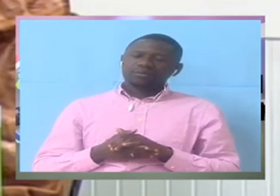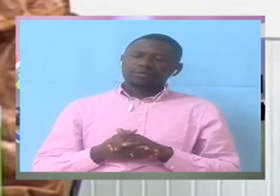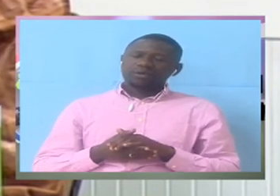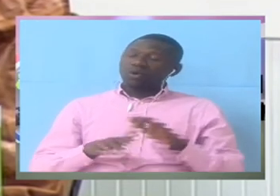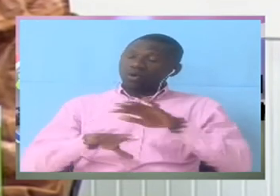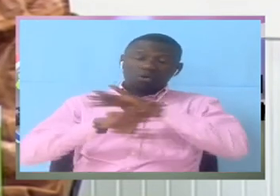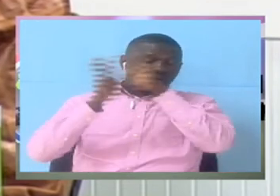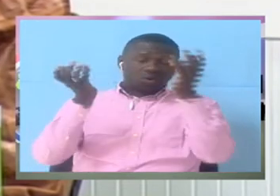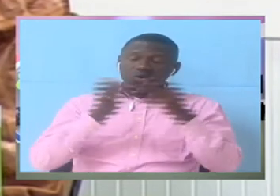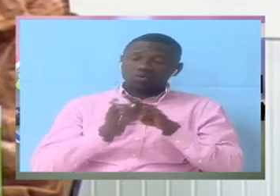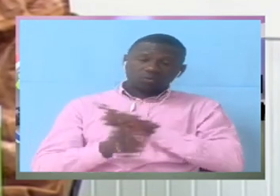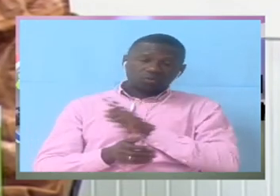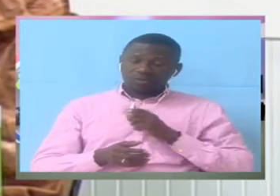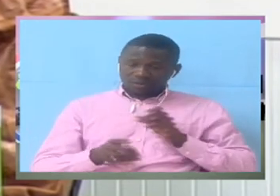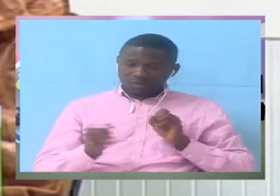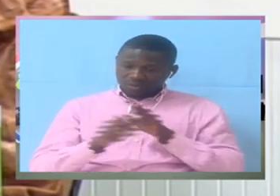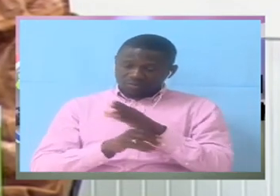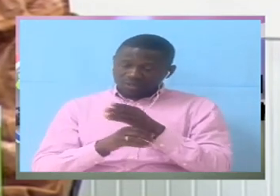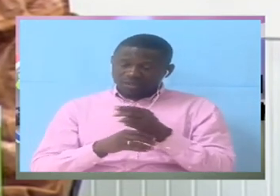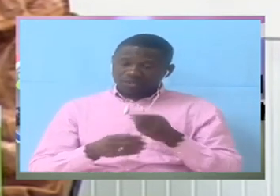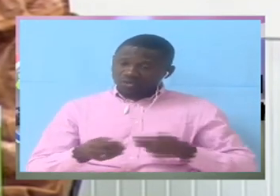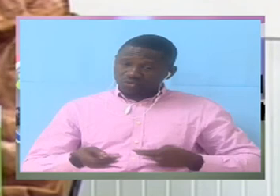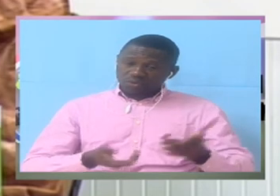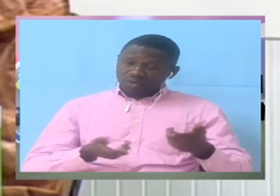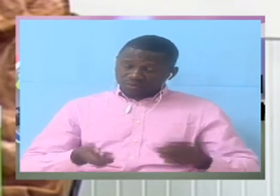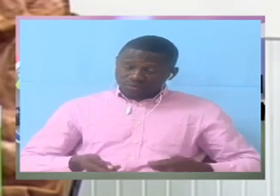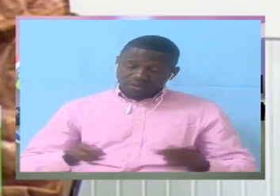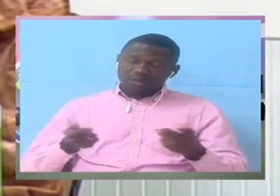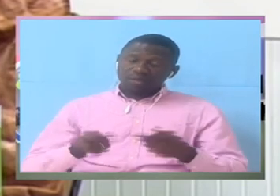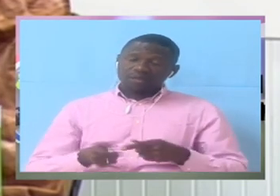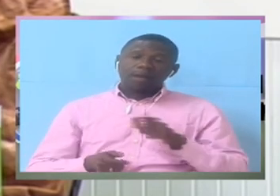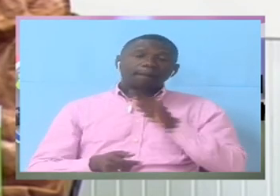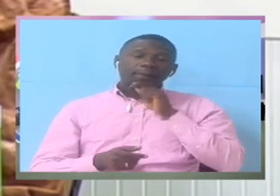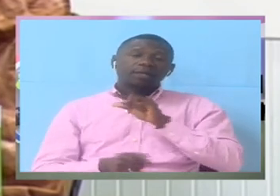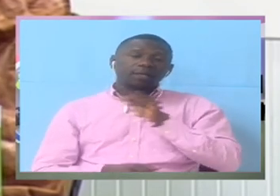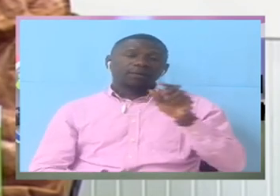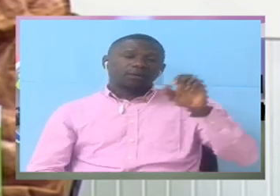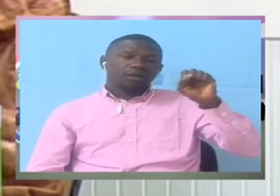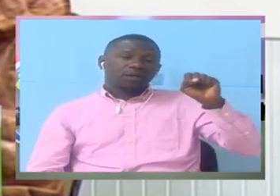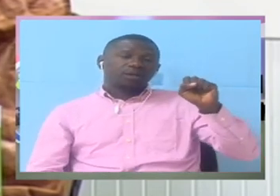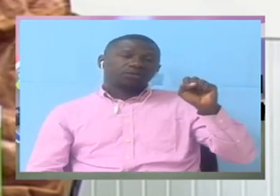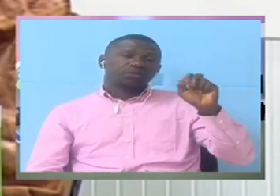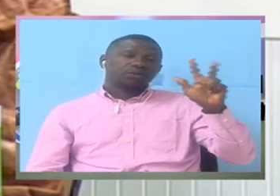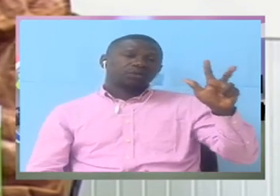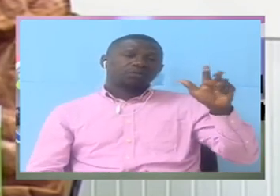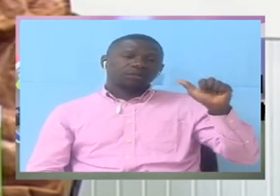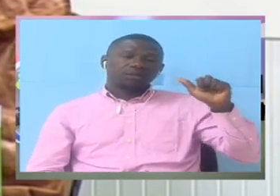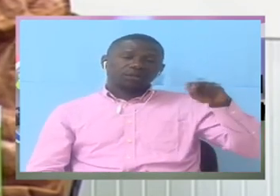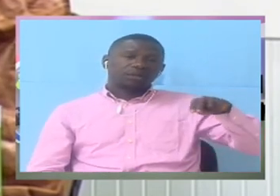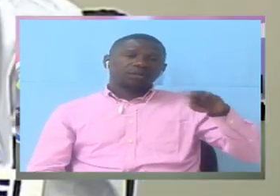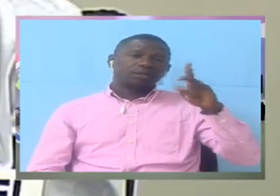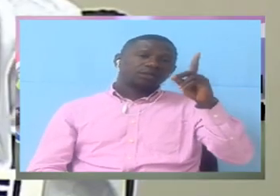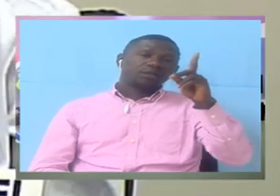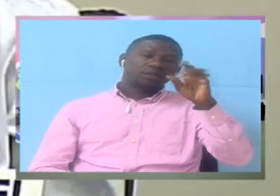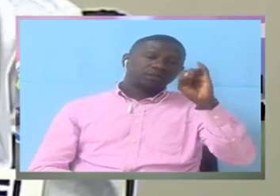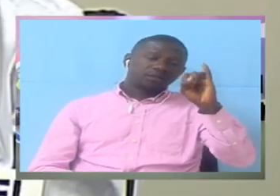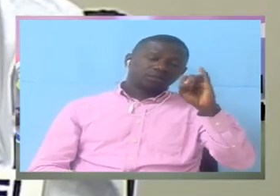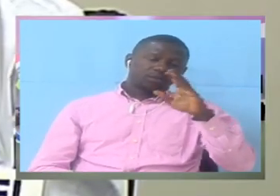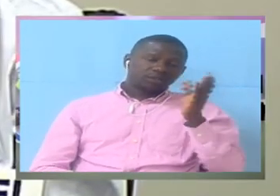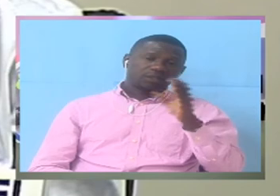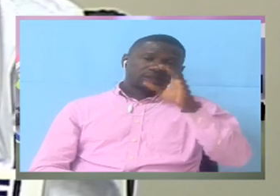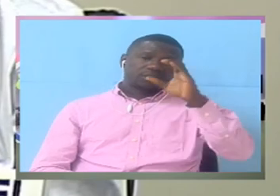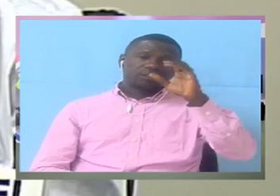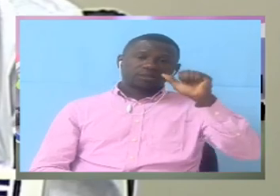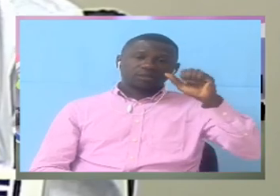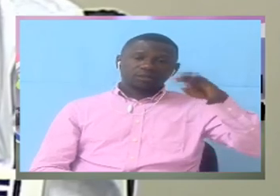What all we spent, Suwandi Kamara was responsible for all our expenditure. So Suwandi was a recruiting